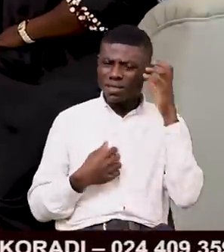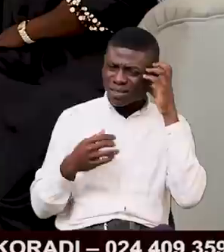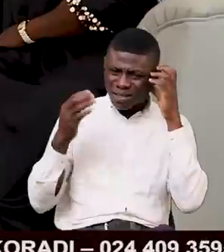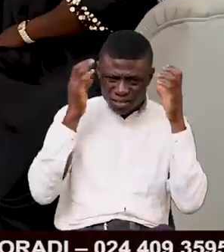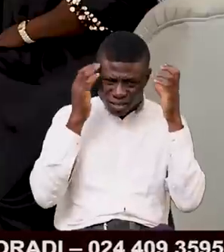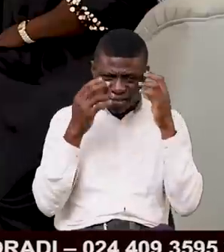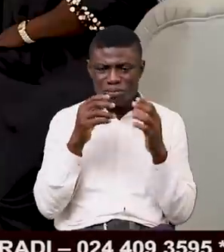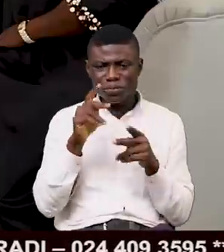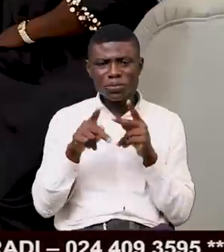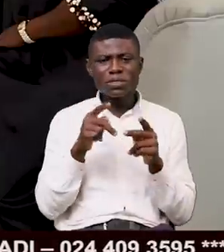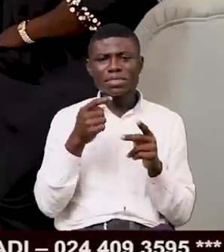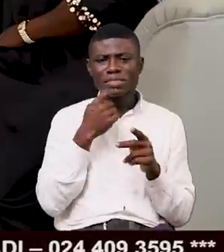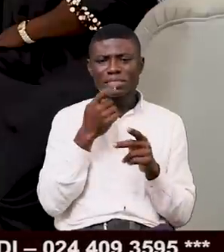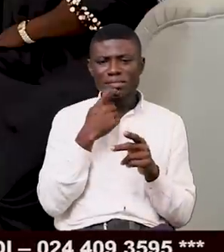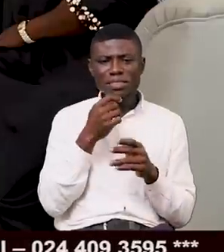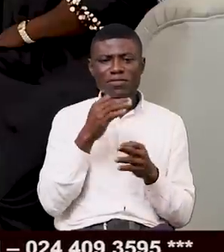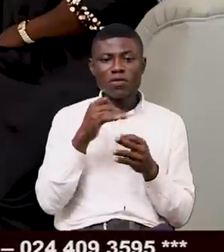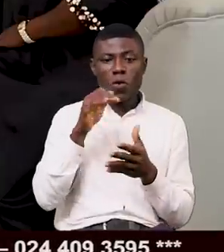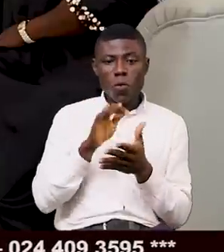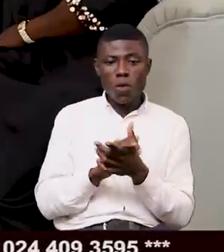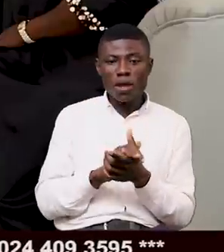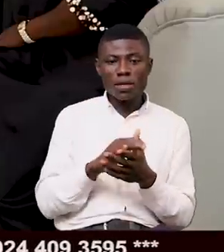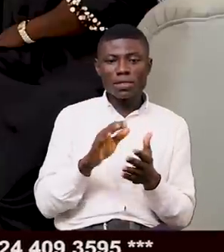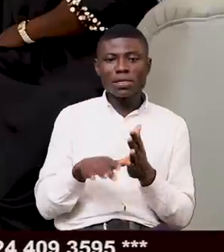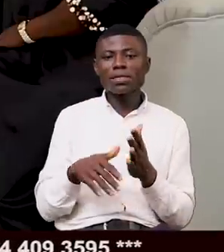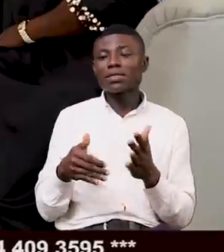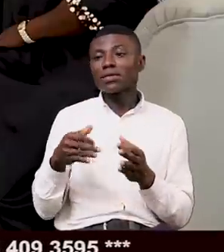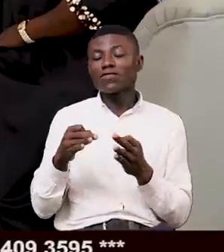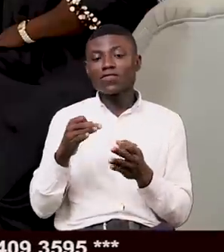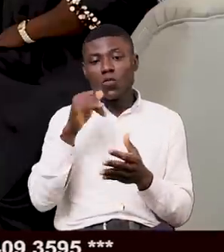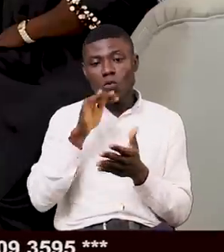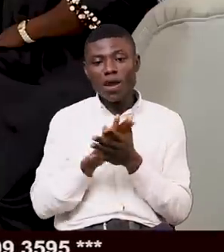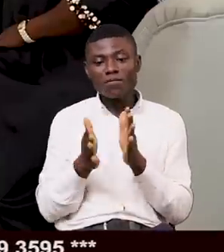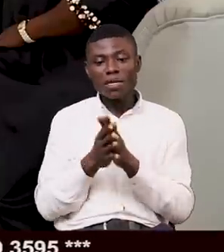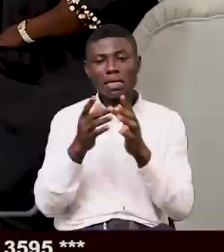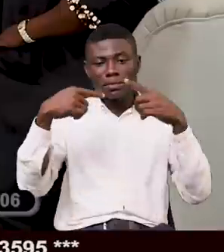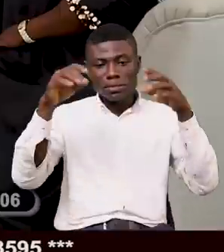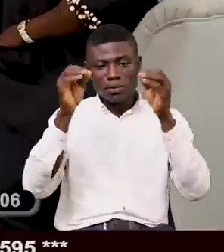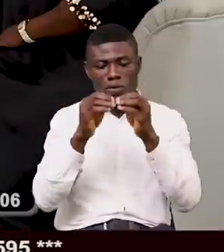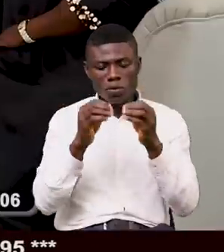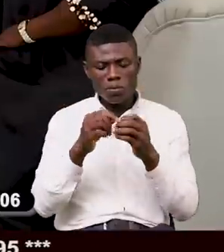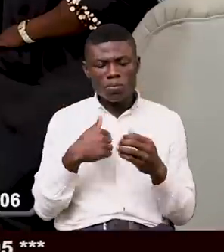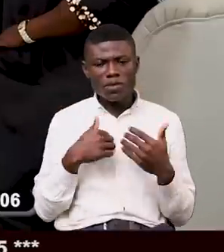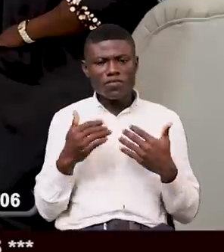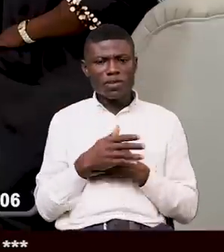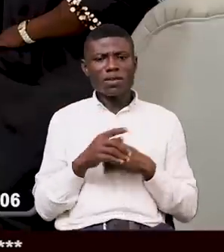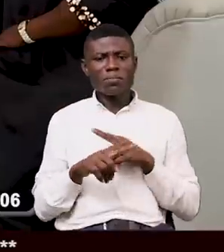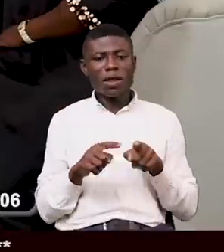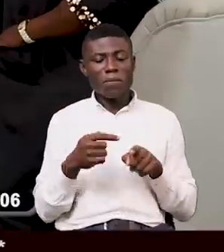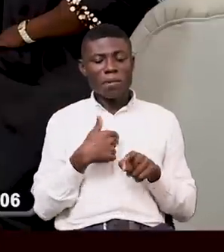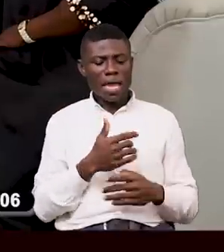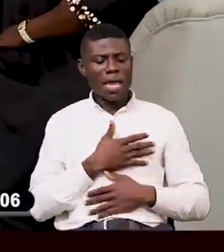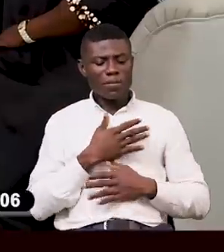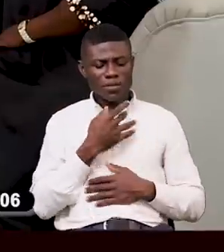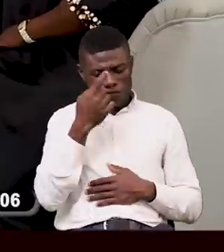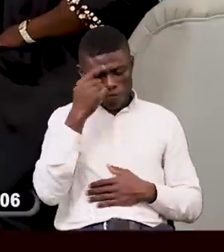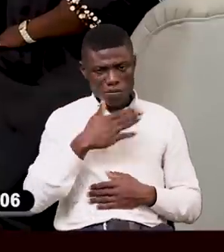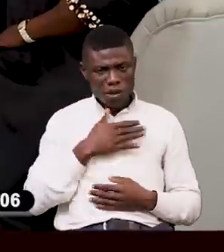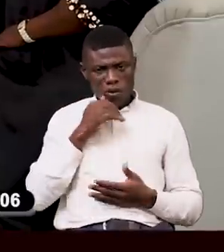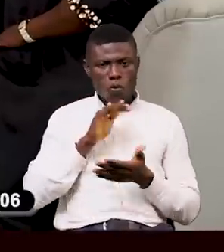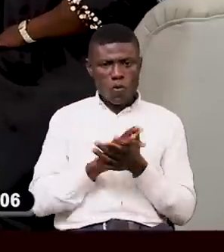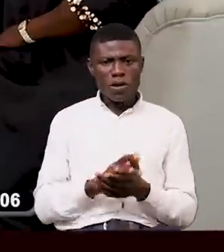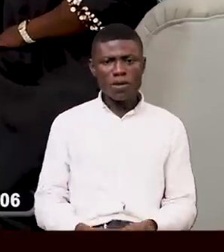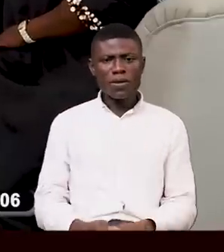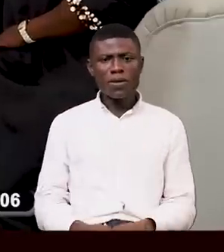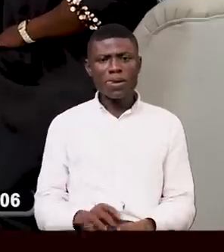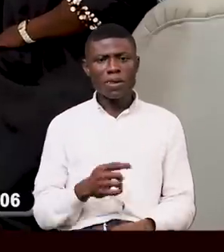wa ware a ne yere ye fem a na e ha be ma no e ha me e yode e ye me de pa pa pa pa pa so a